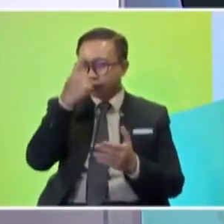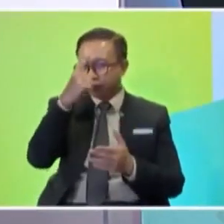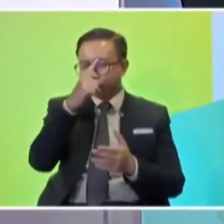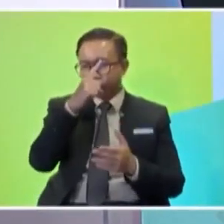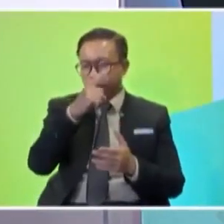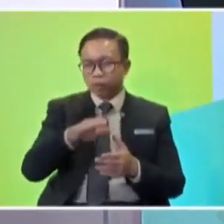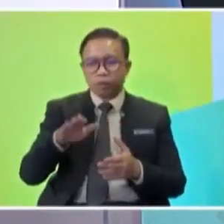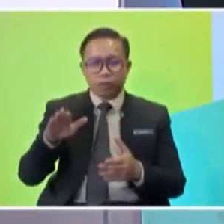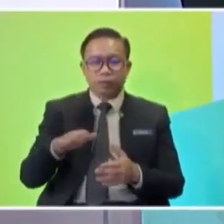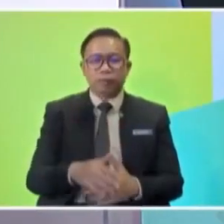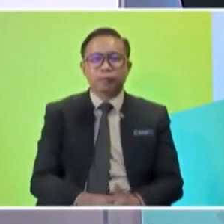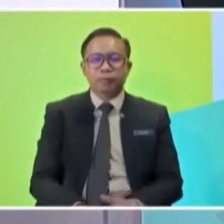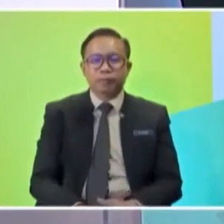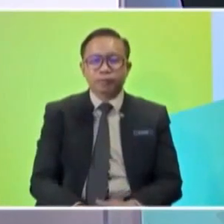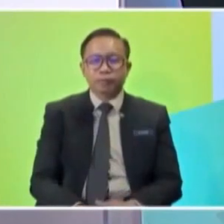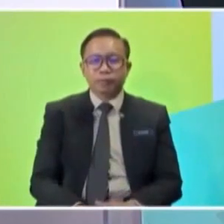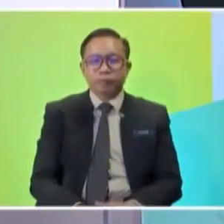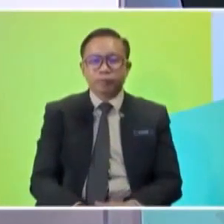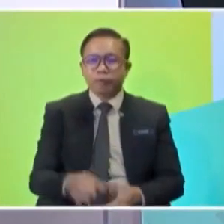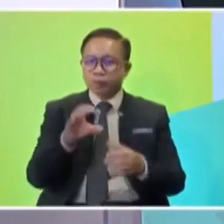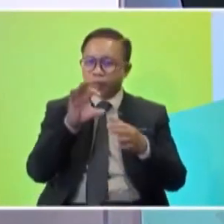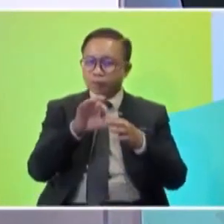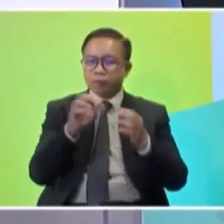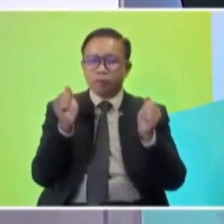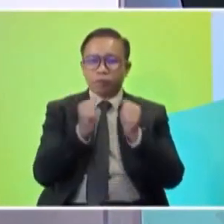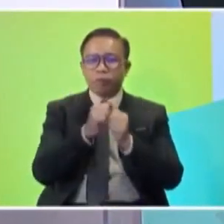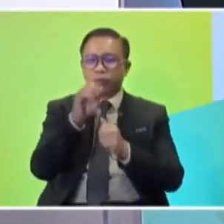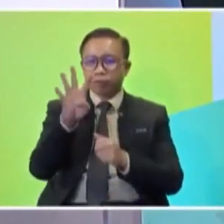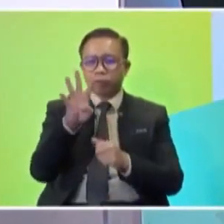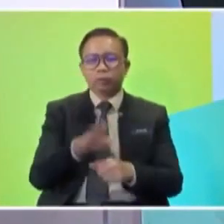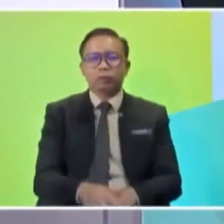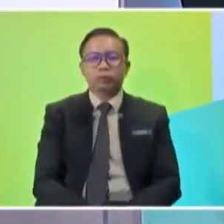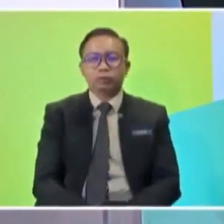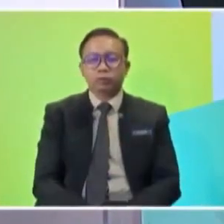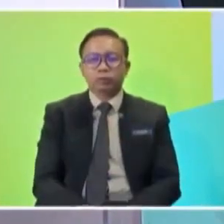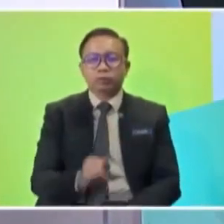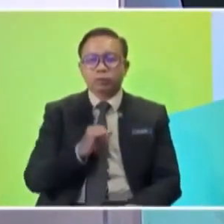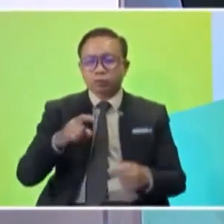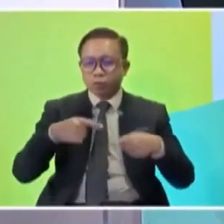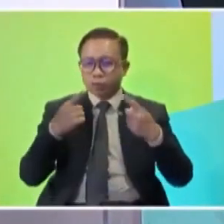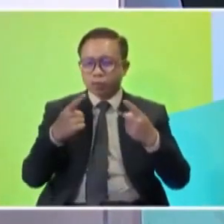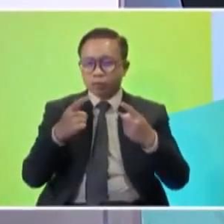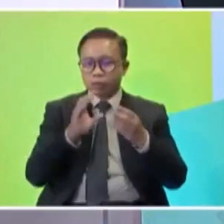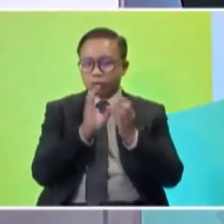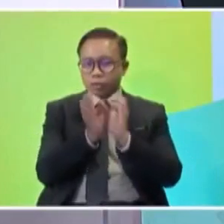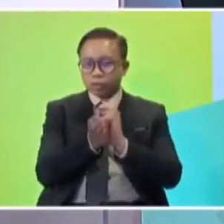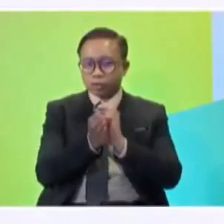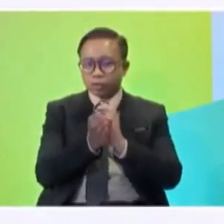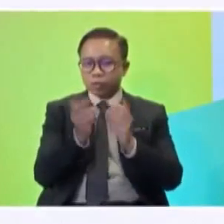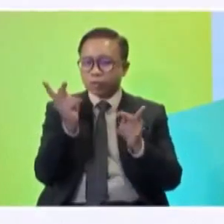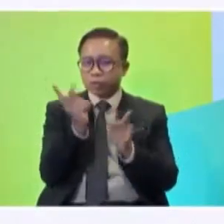Correct. Your siblings. Okay, now I'm going to divide it with 4. Okay, this 4. So I'm going to inverse it, change it to